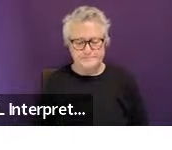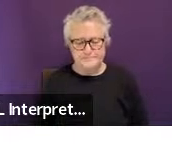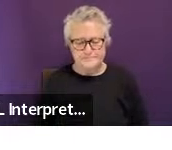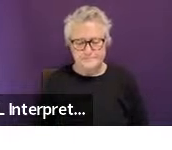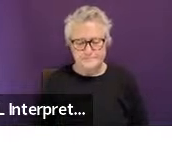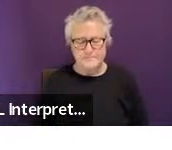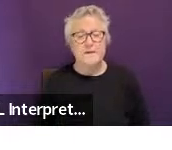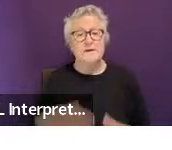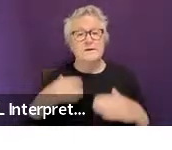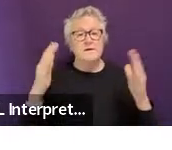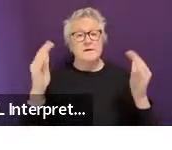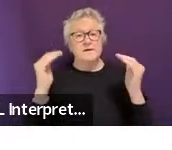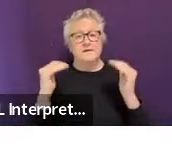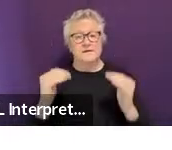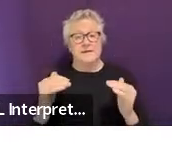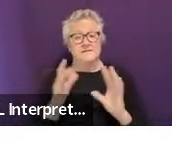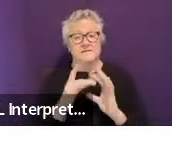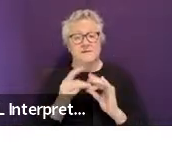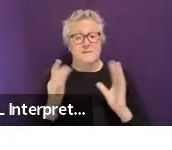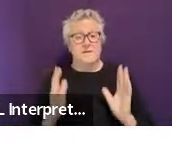Our next commenter.